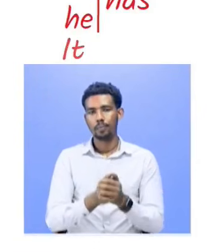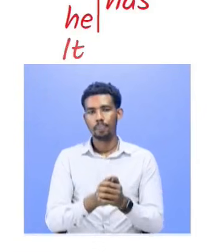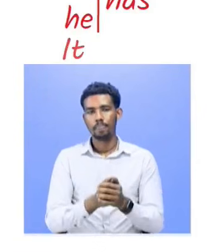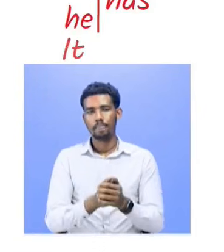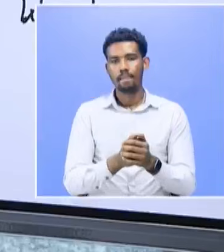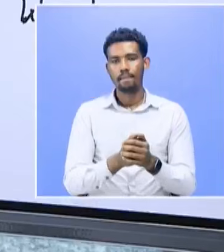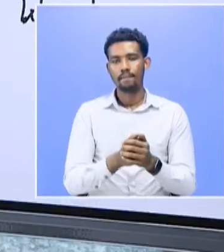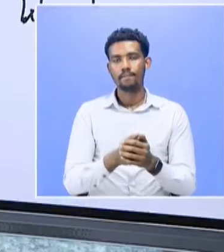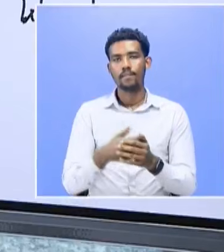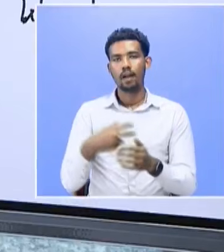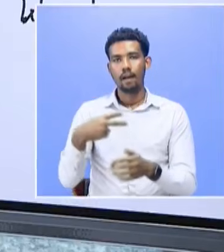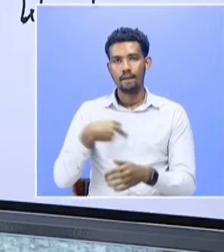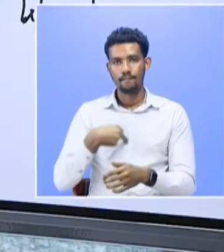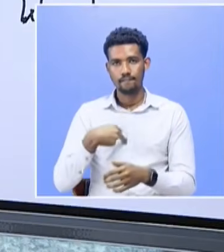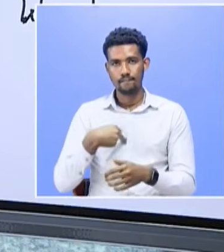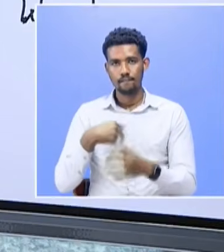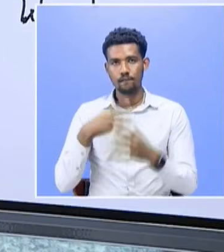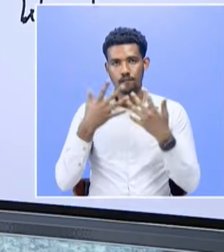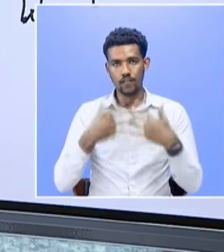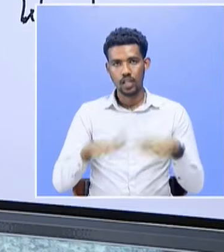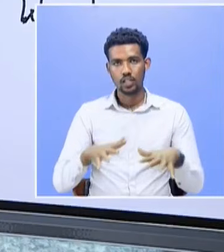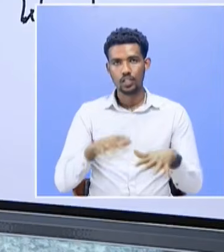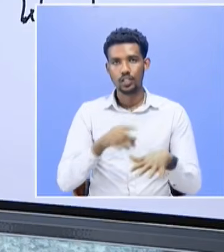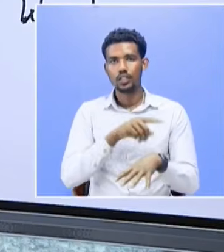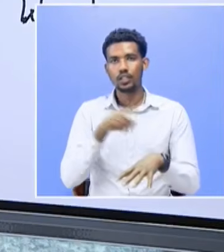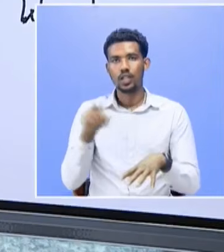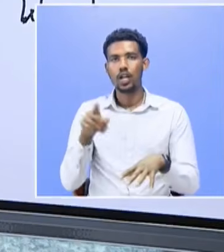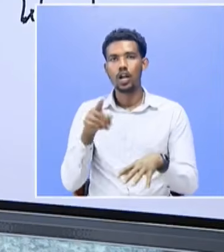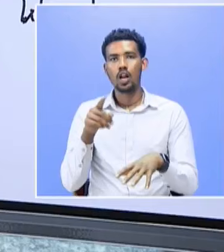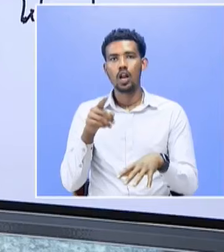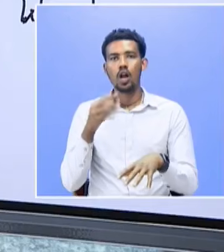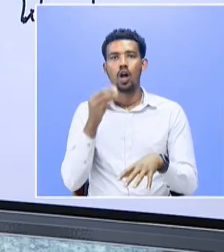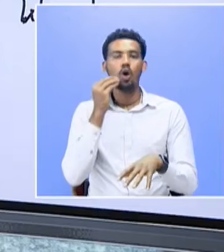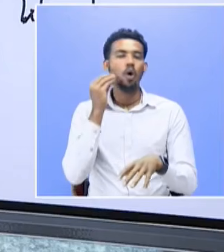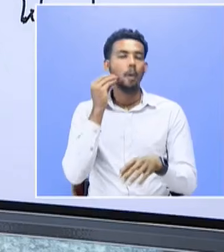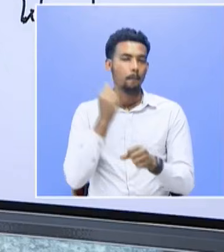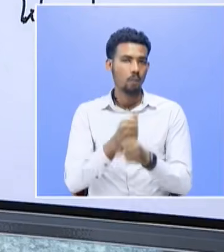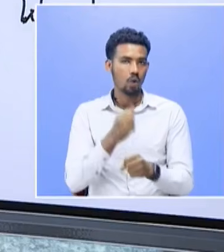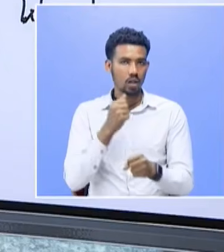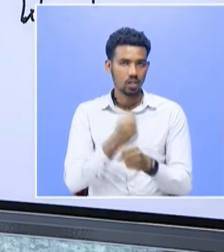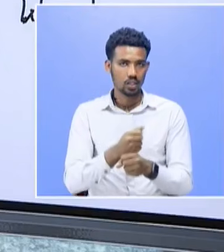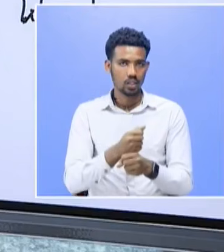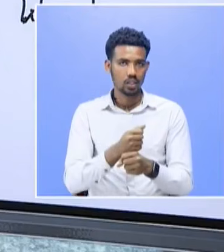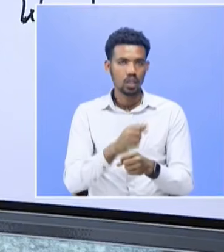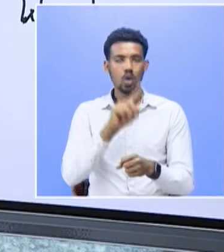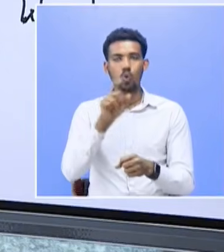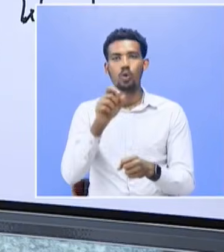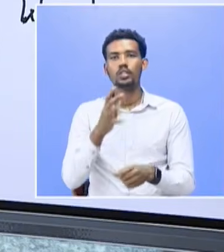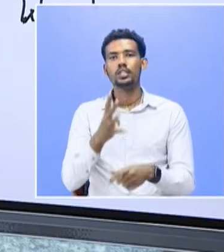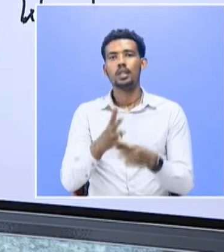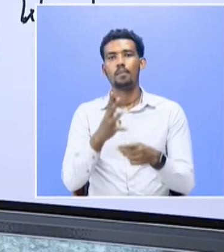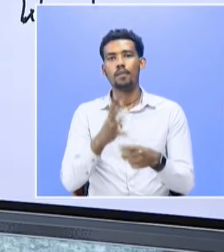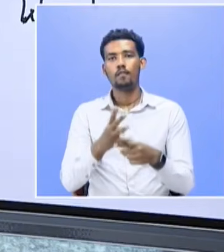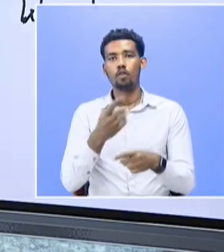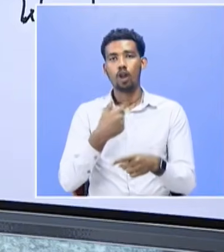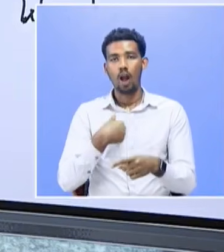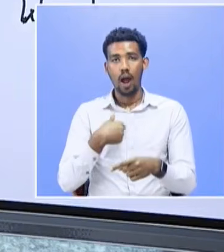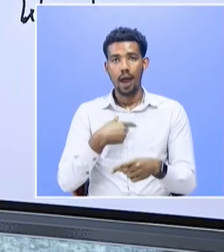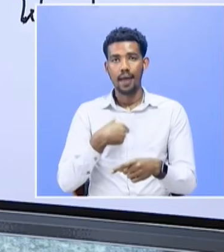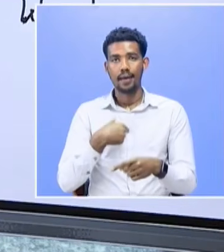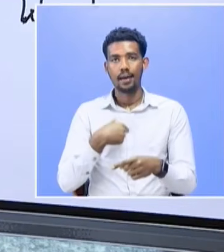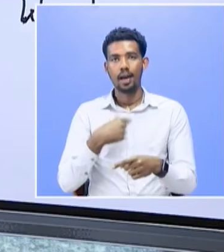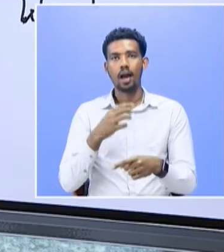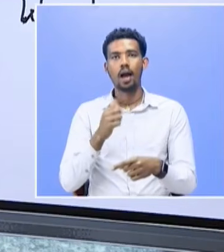They have finished their homework. Question number 4. I blank are or